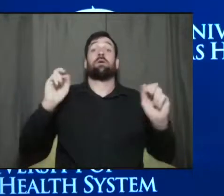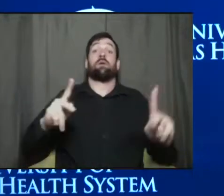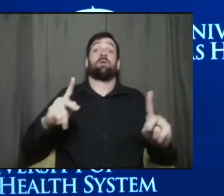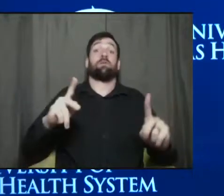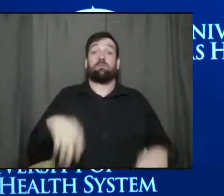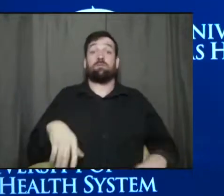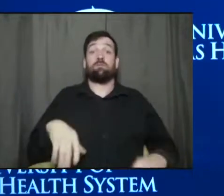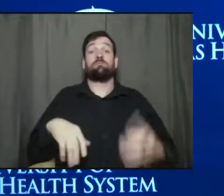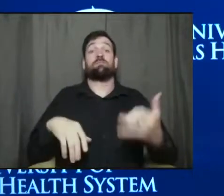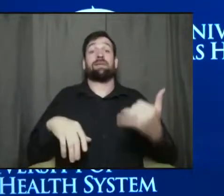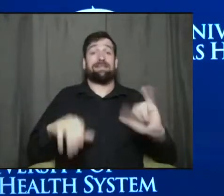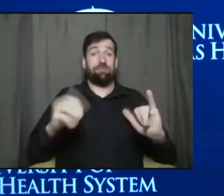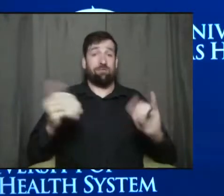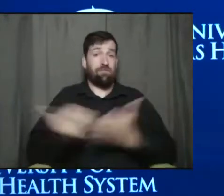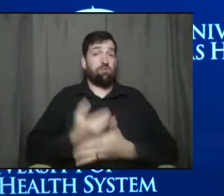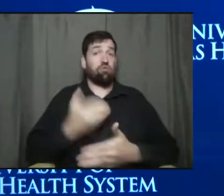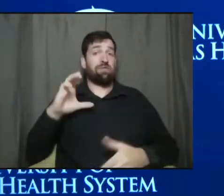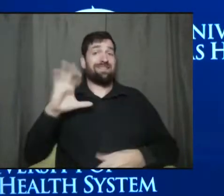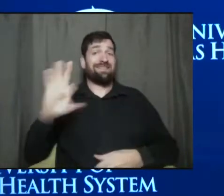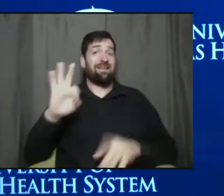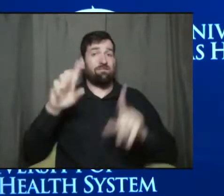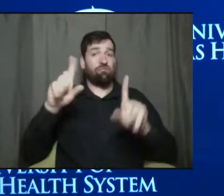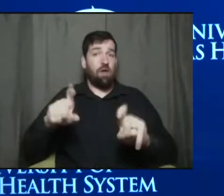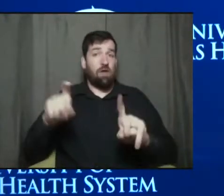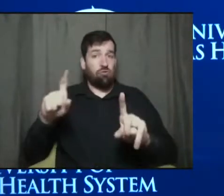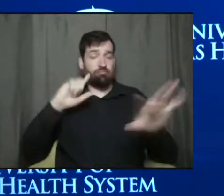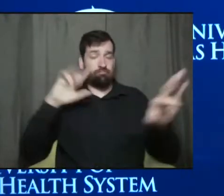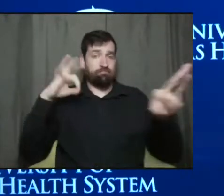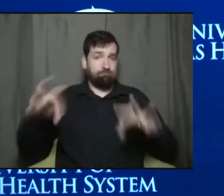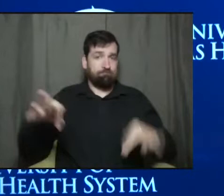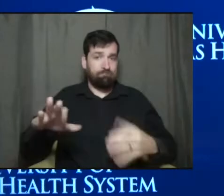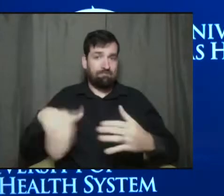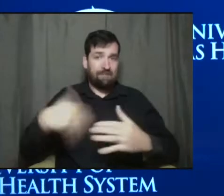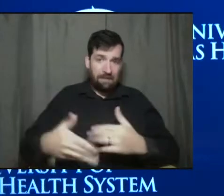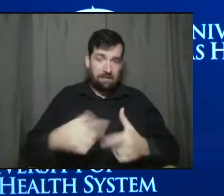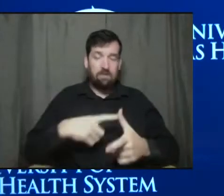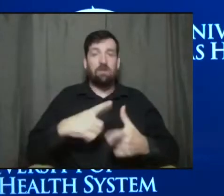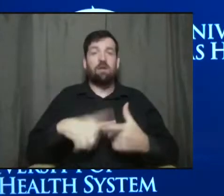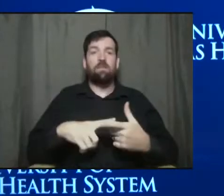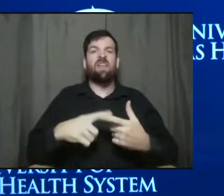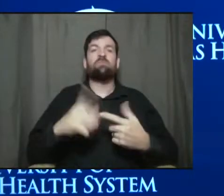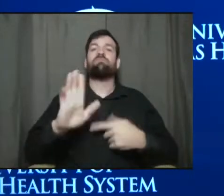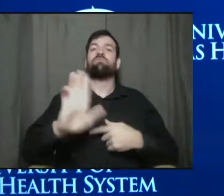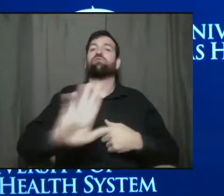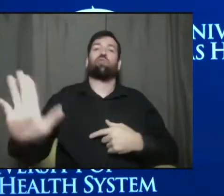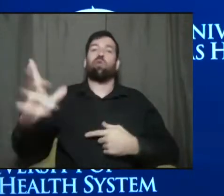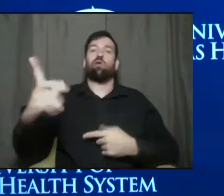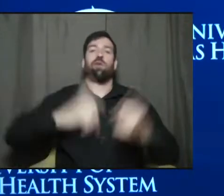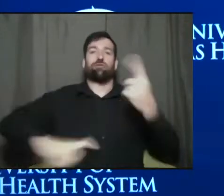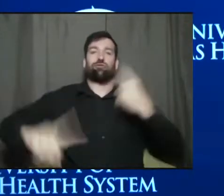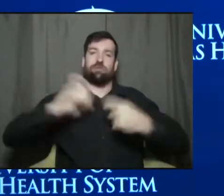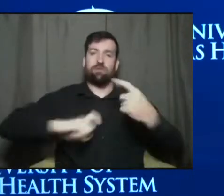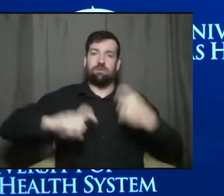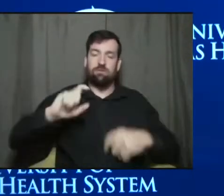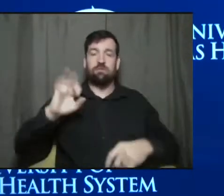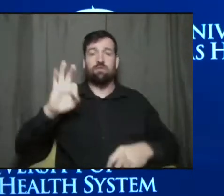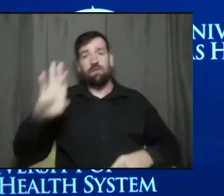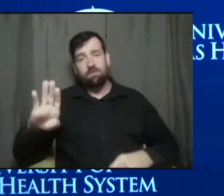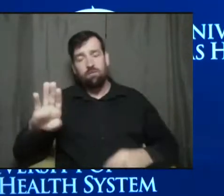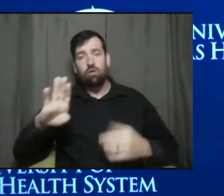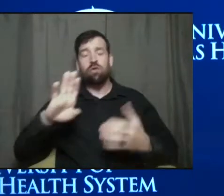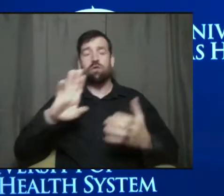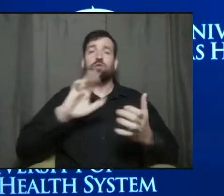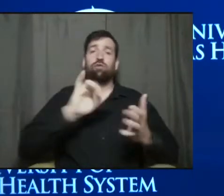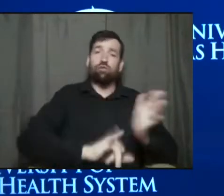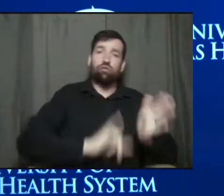new CF trial to tell you about next. And then we want to hear your questions. You can send those to us on YouTube, Facebook, the Medical News Network, and